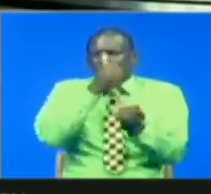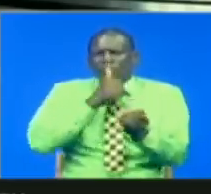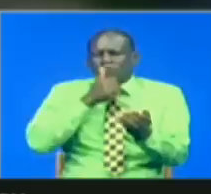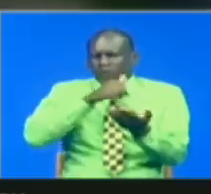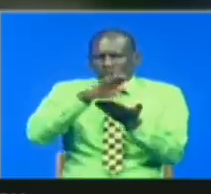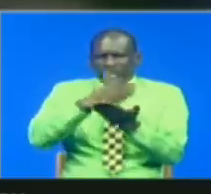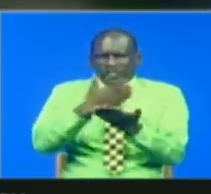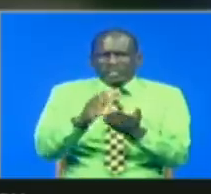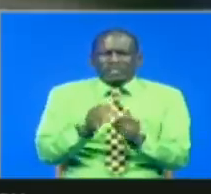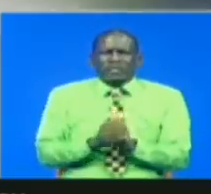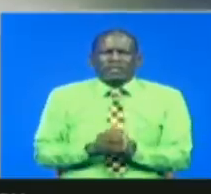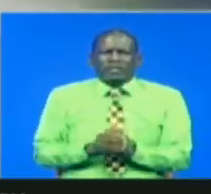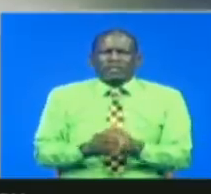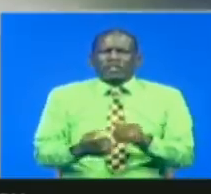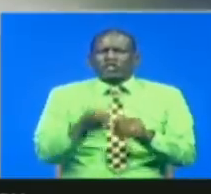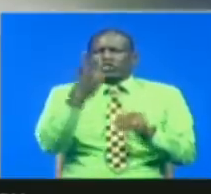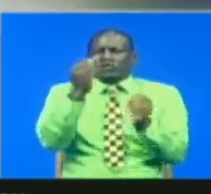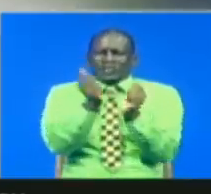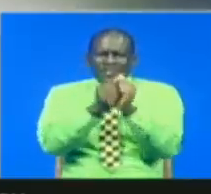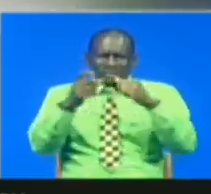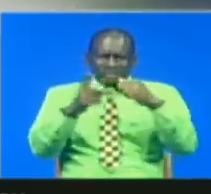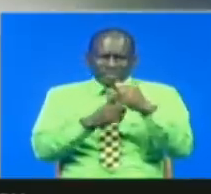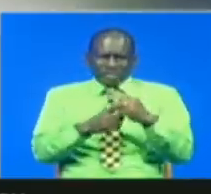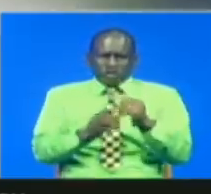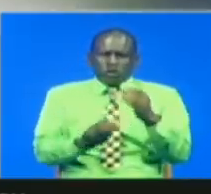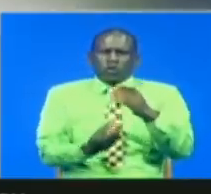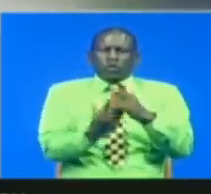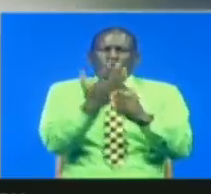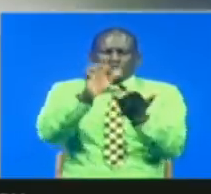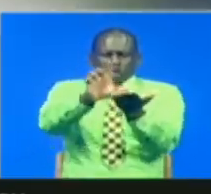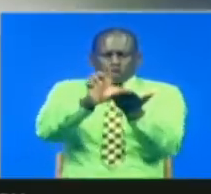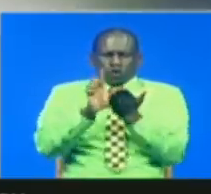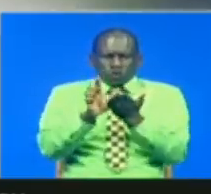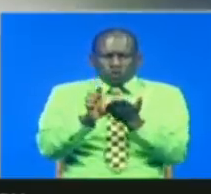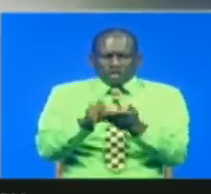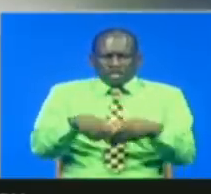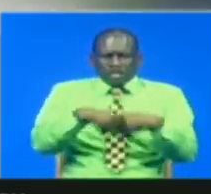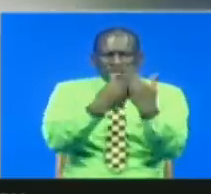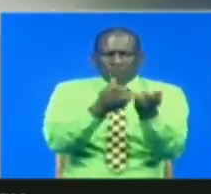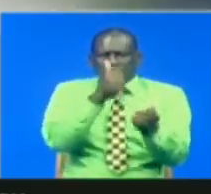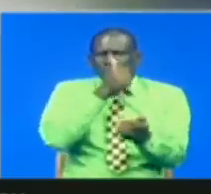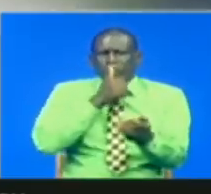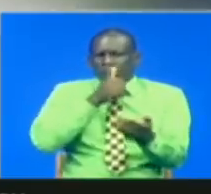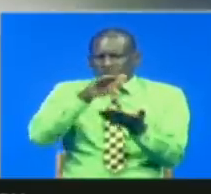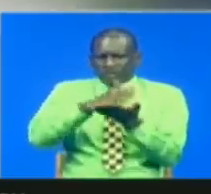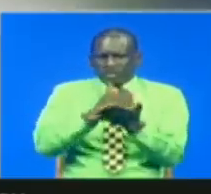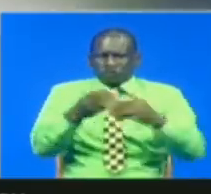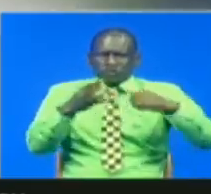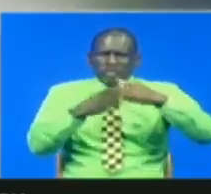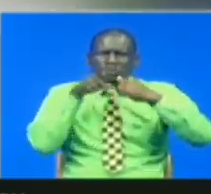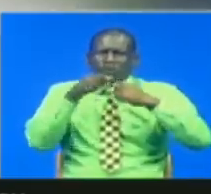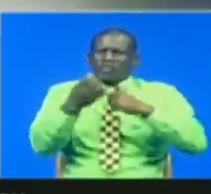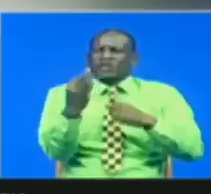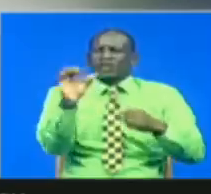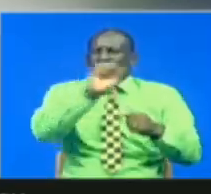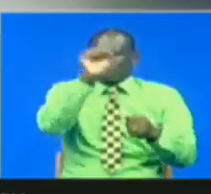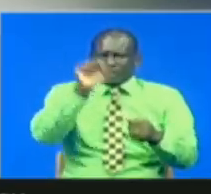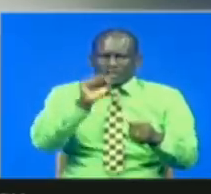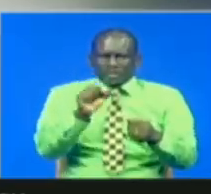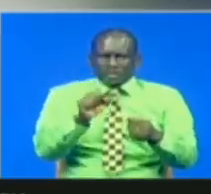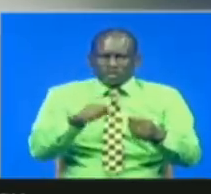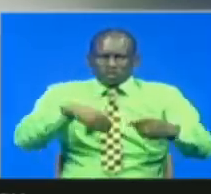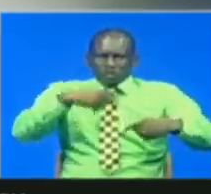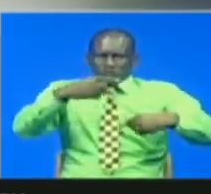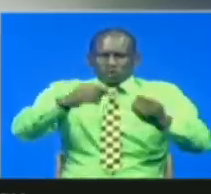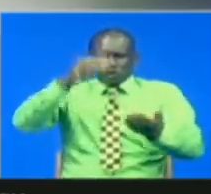Amboko. In 2016, growth in credit taken up by the private sector averaged 9.3%, momentum which